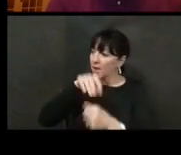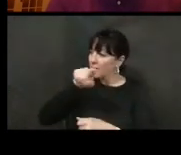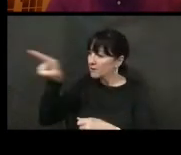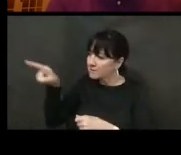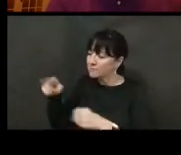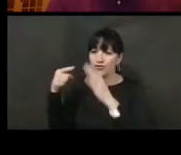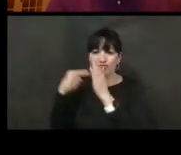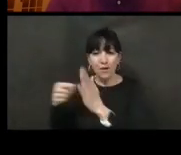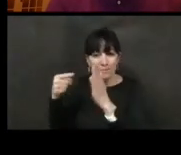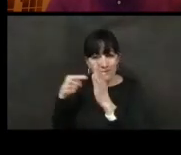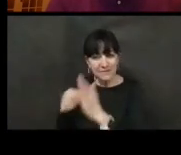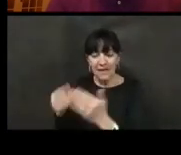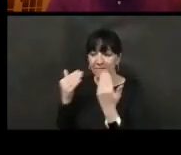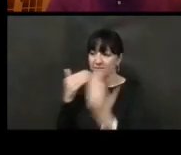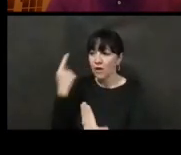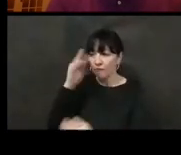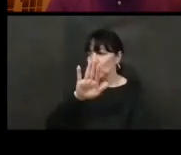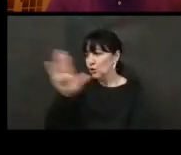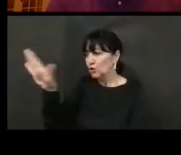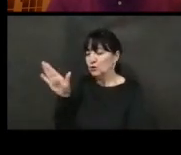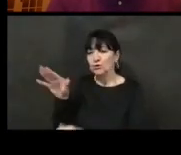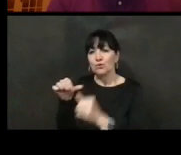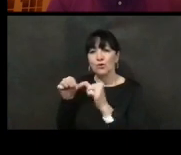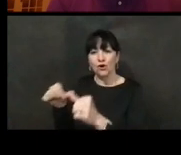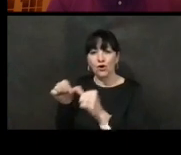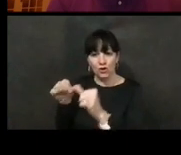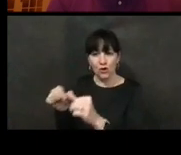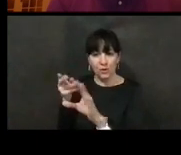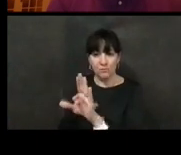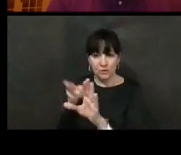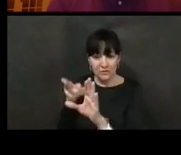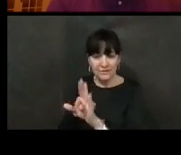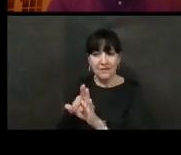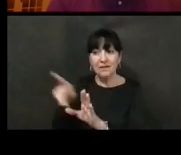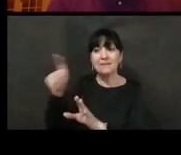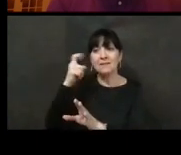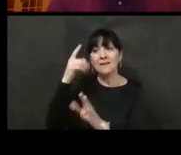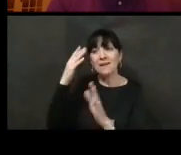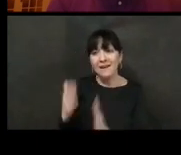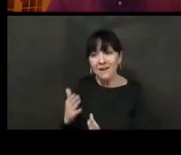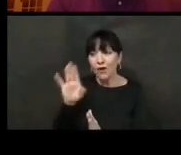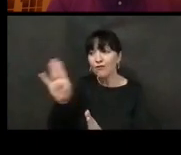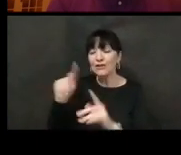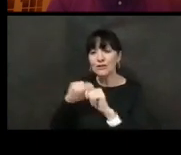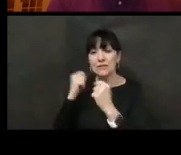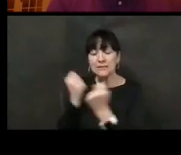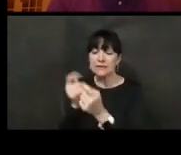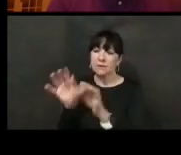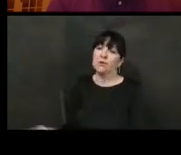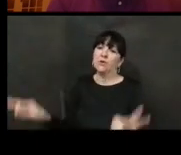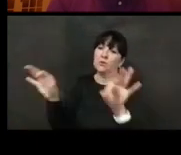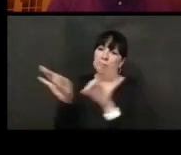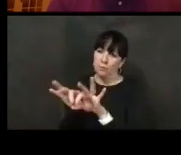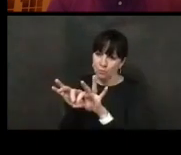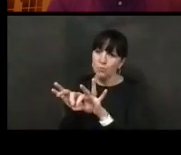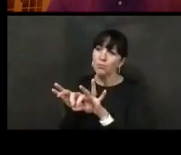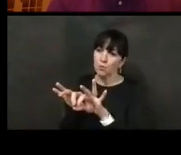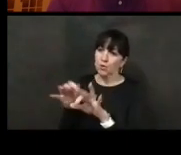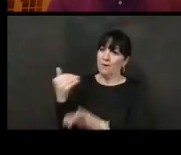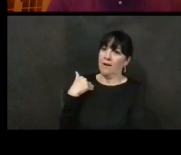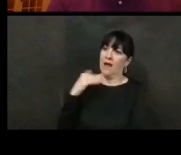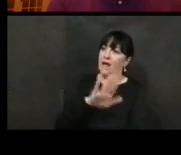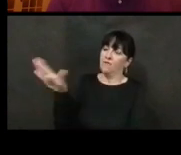representatives. Thank you for your ongoing participation. I know for Governor Carney and his team, it was so important that we had the feedback tonight from